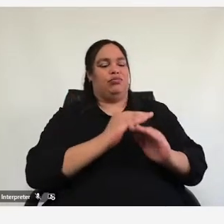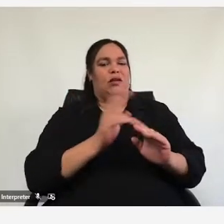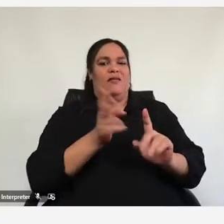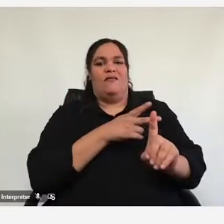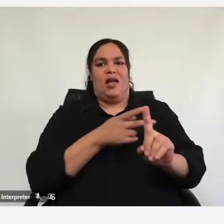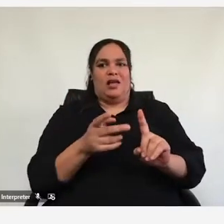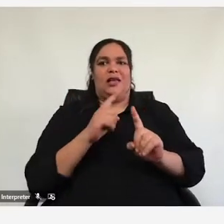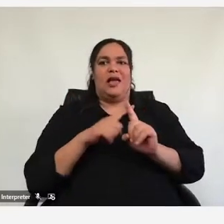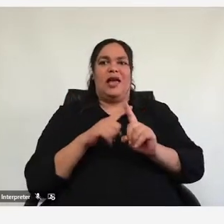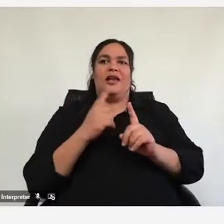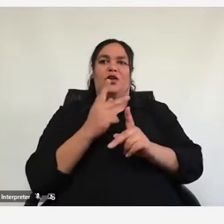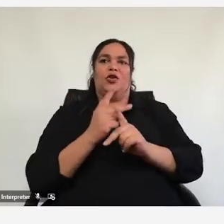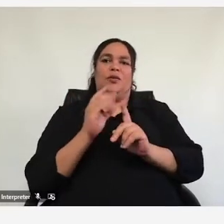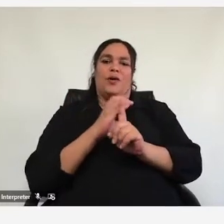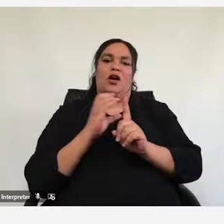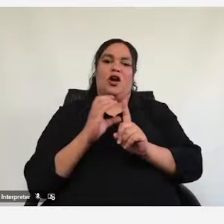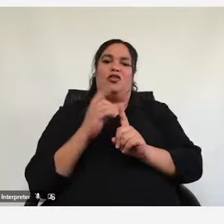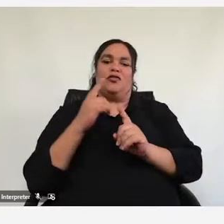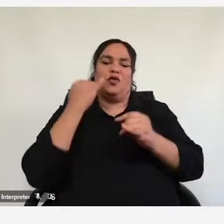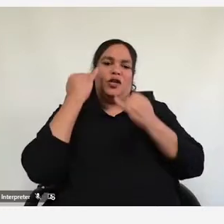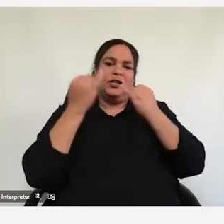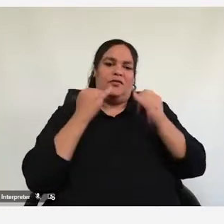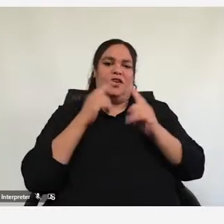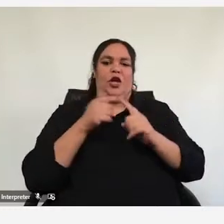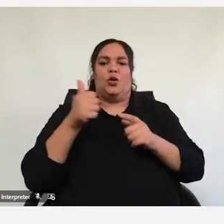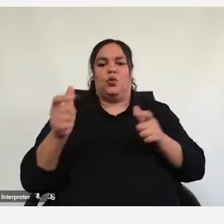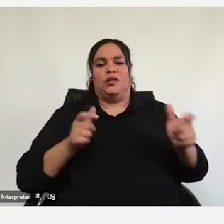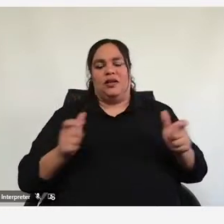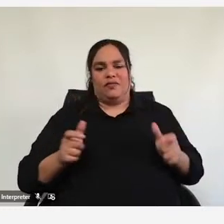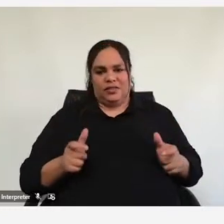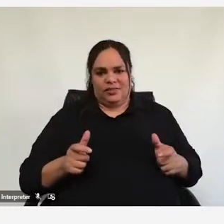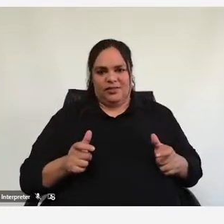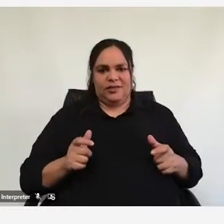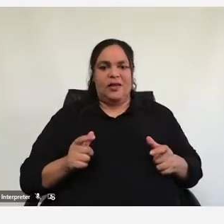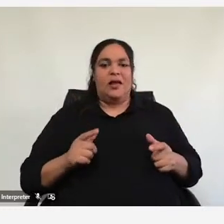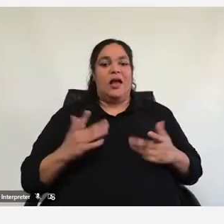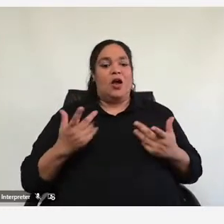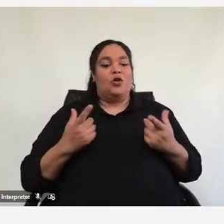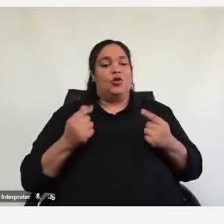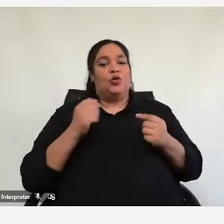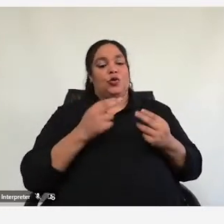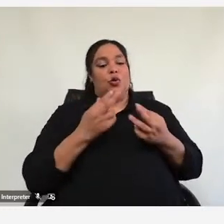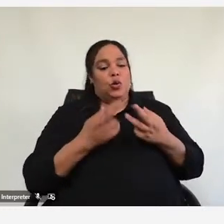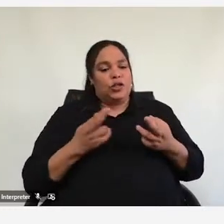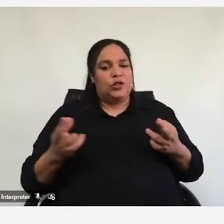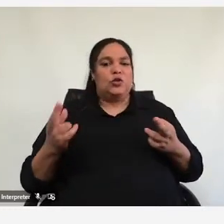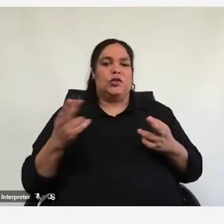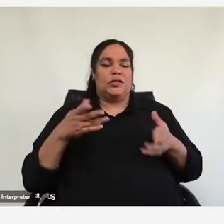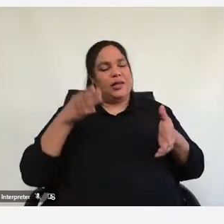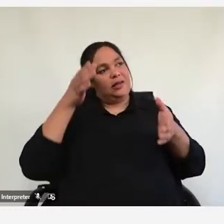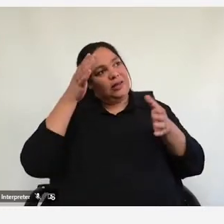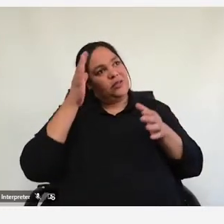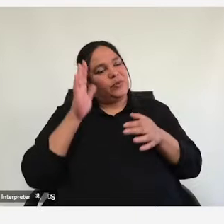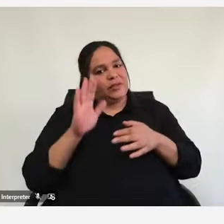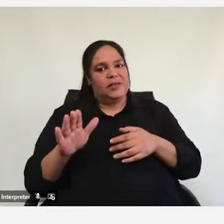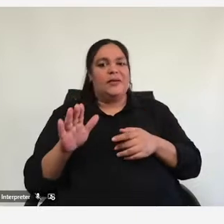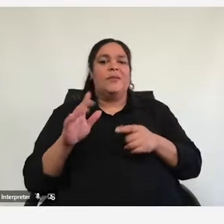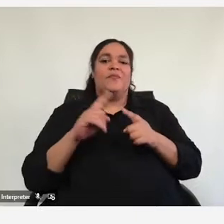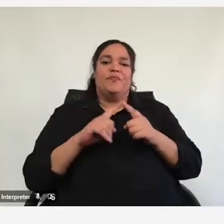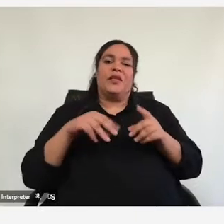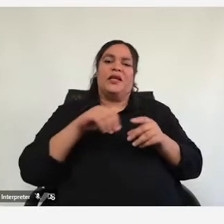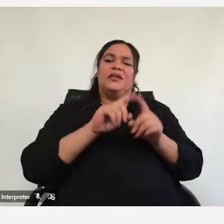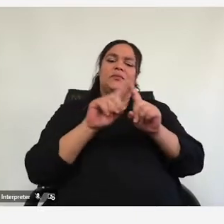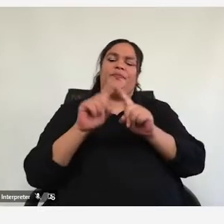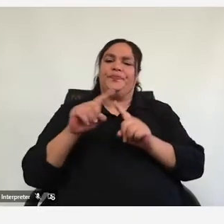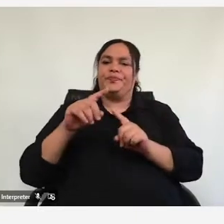and fostering a culture of innovation and good governance. By leveraging the resources and expertise across provincial